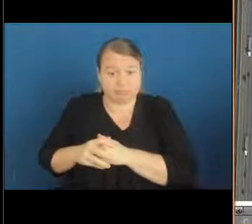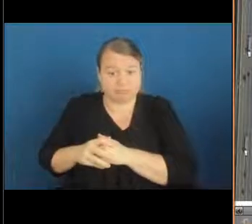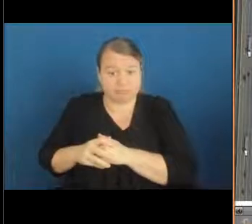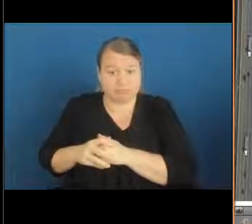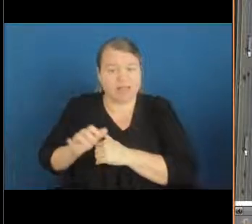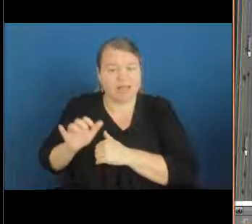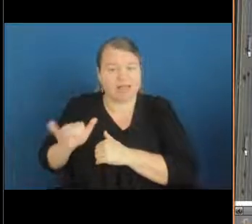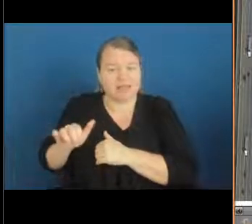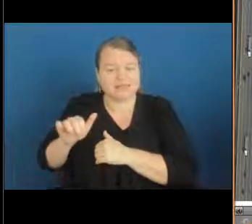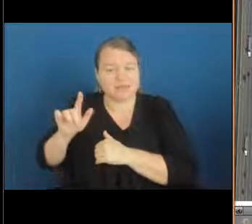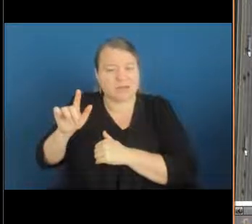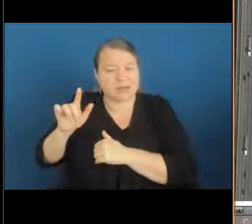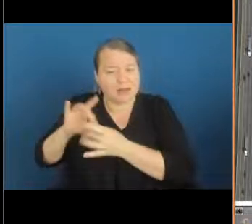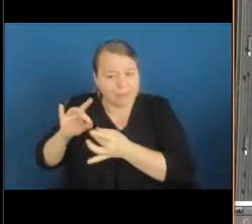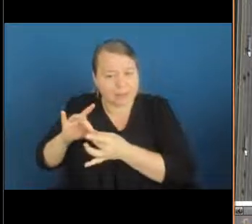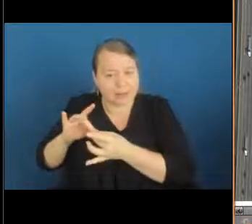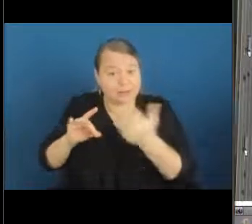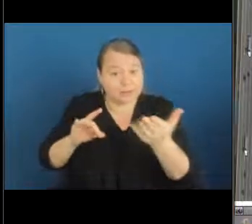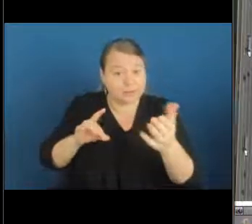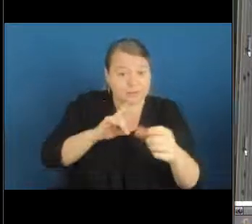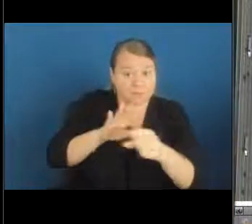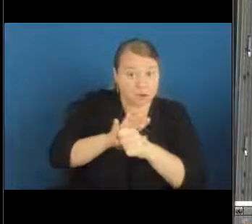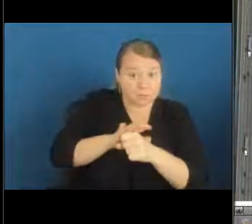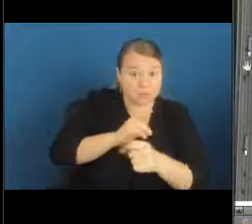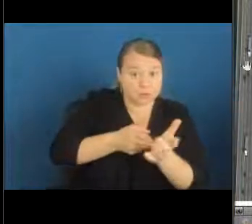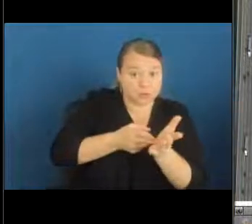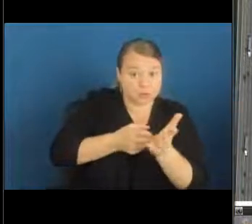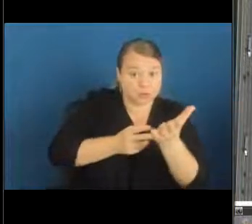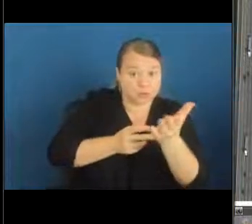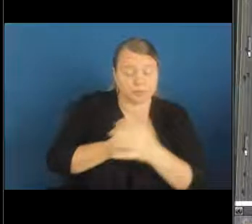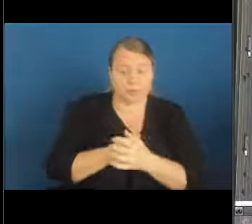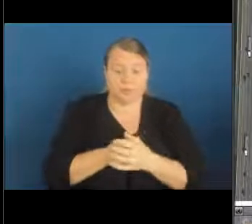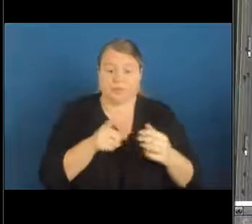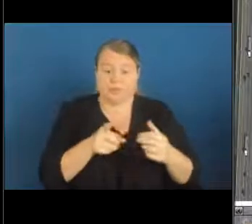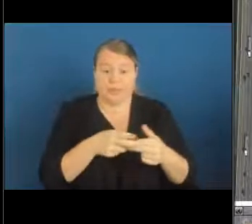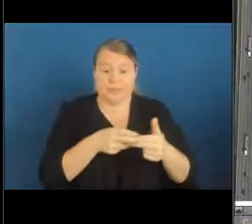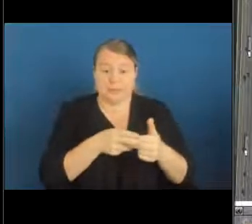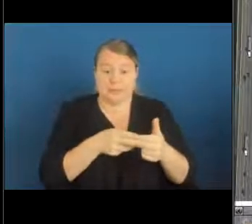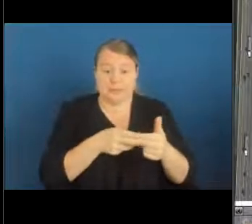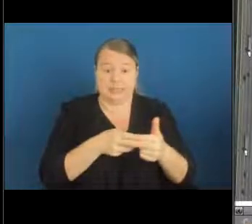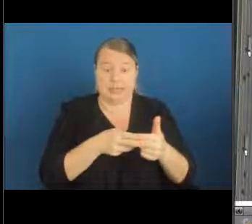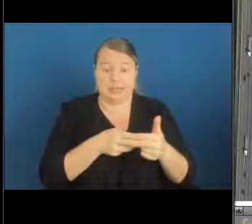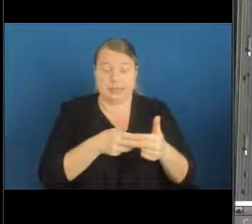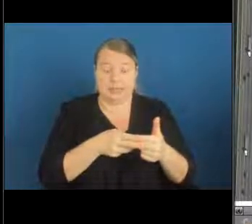Zamir? So as you can see from this slide, there we are